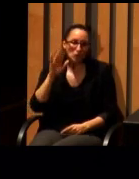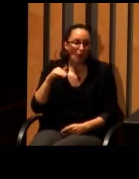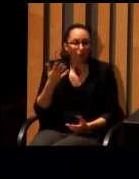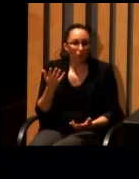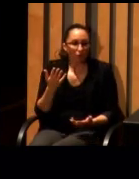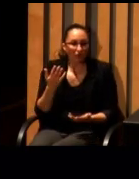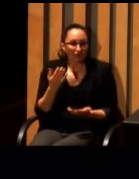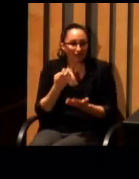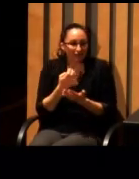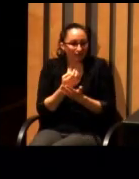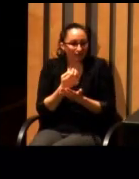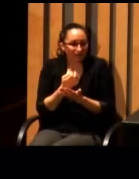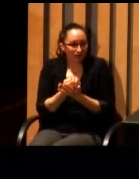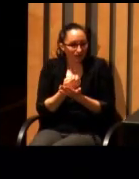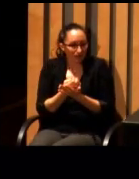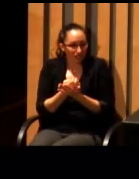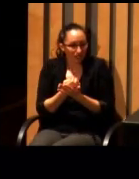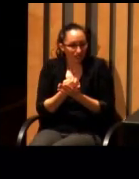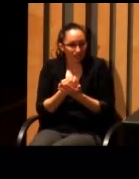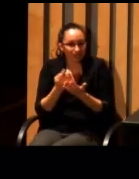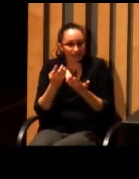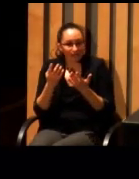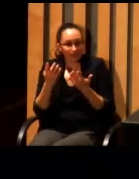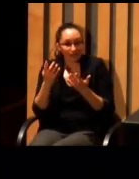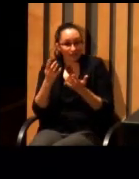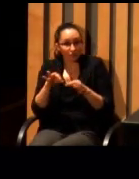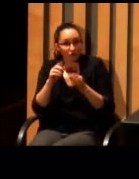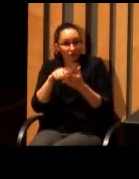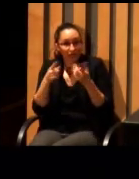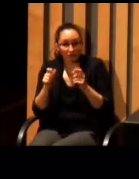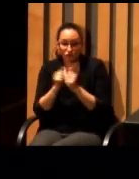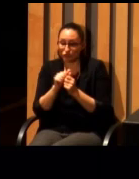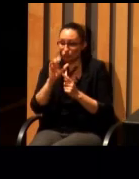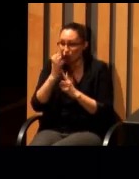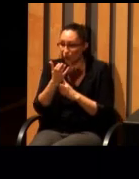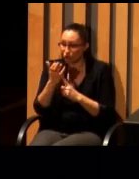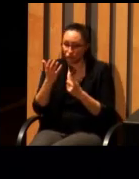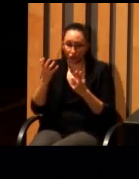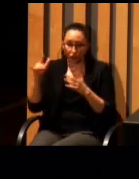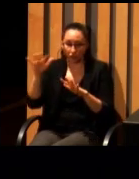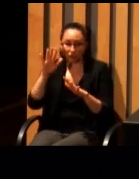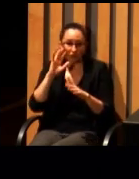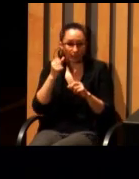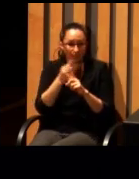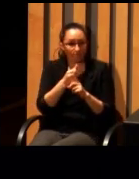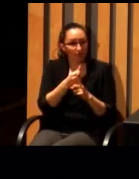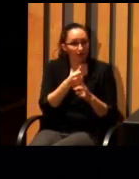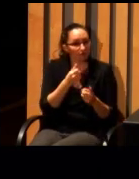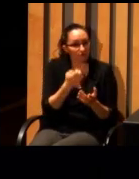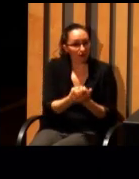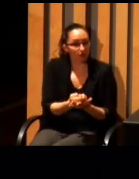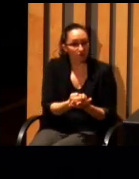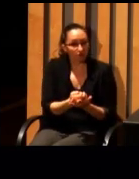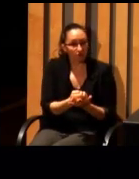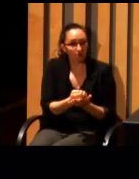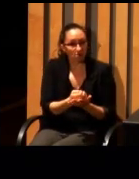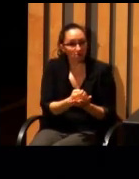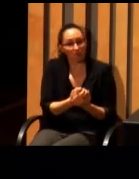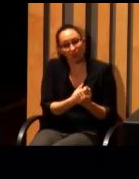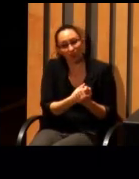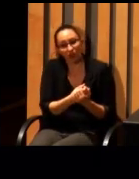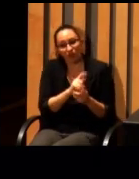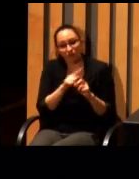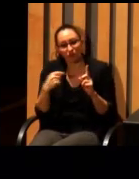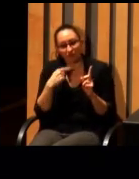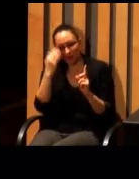everything, right? It determines what happens with culture floating around in the superstructure. But I think one of the things that we know now is that this isn't